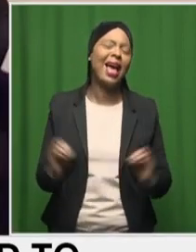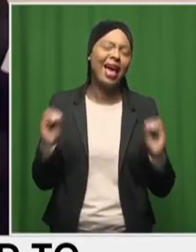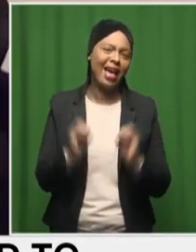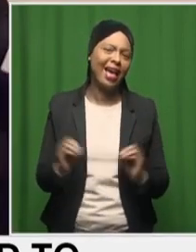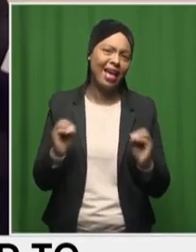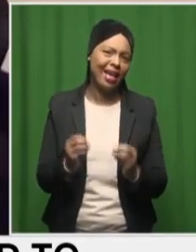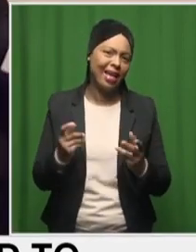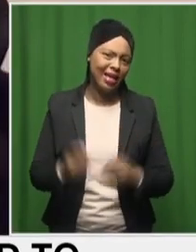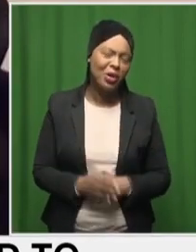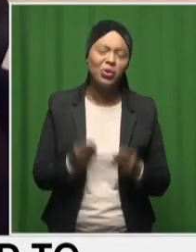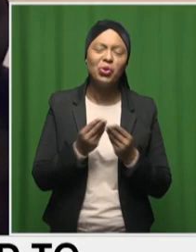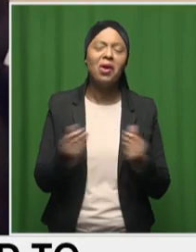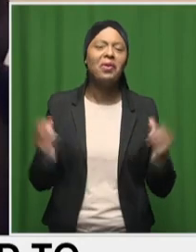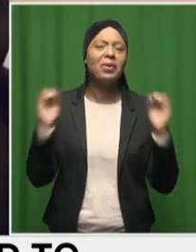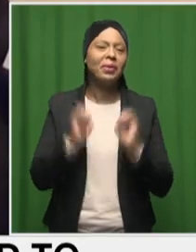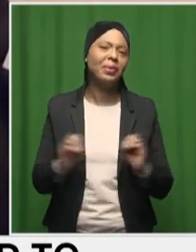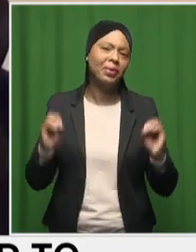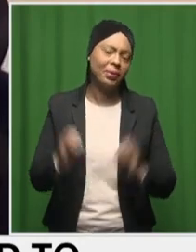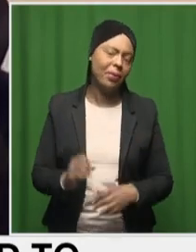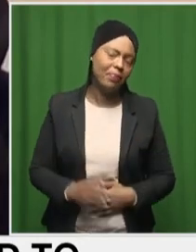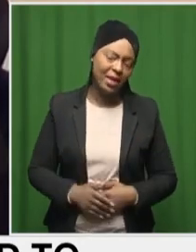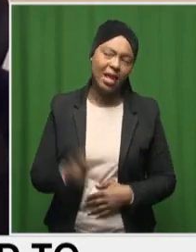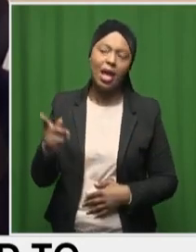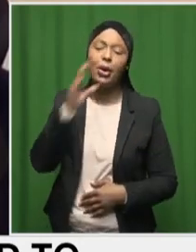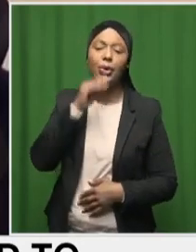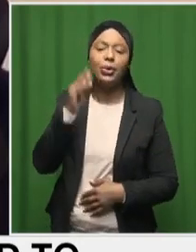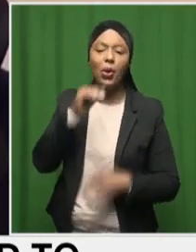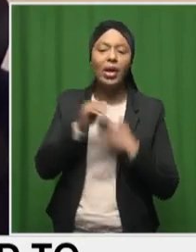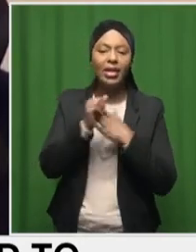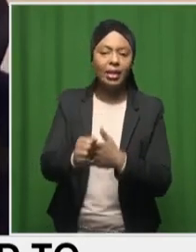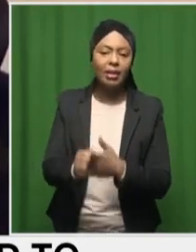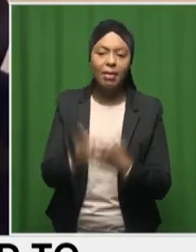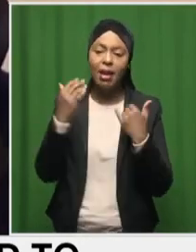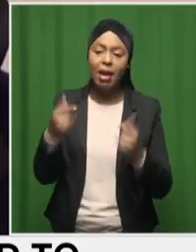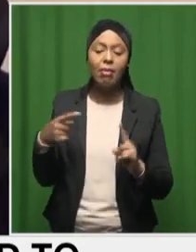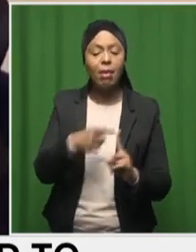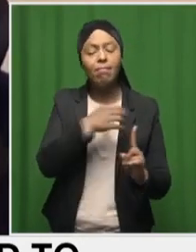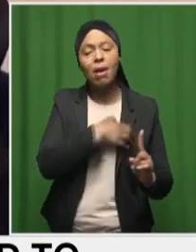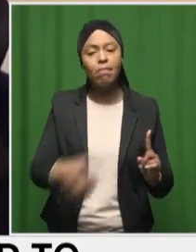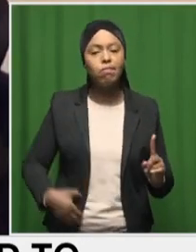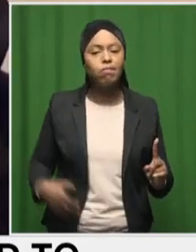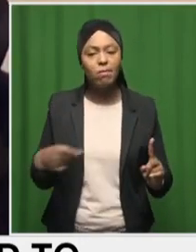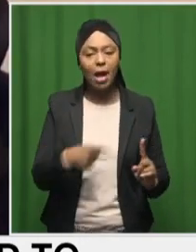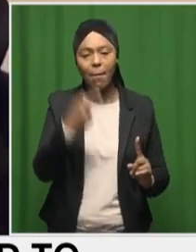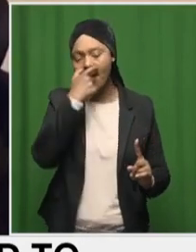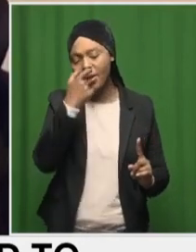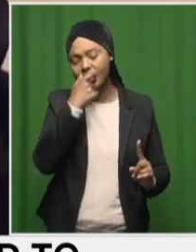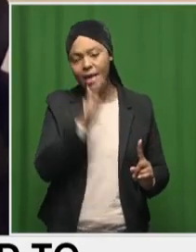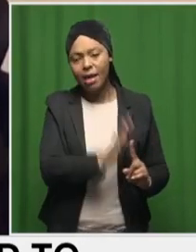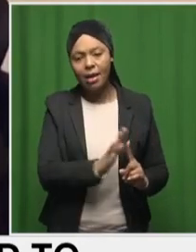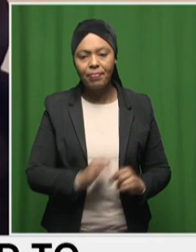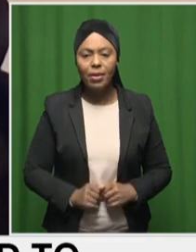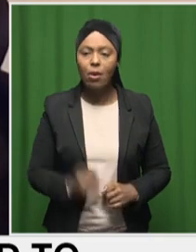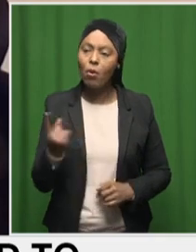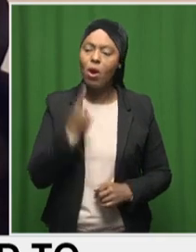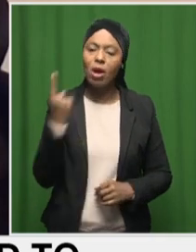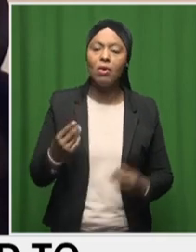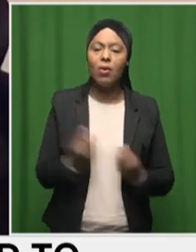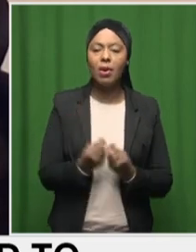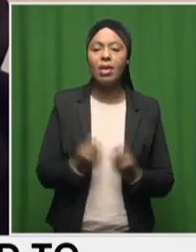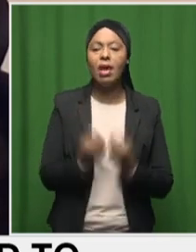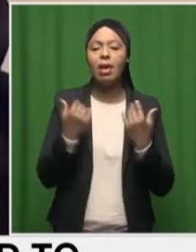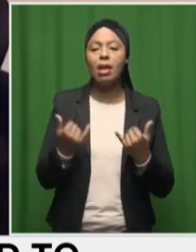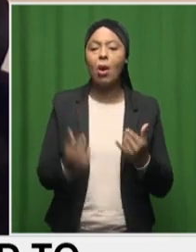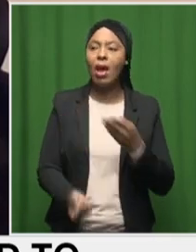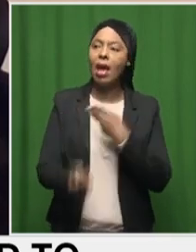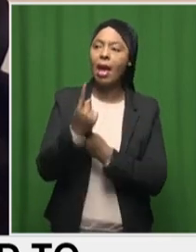talk about the leadership, and let's talk about perhaps, you know, our president, Cyril Ramaphosa, for a moment. And one of the comments to come out over the weekend,